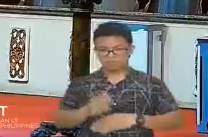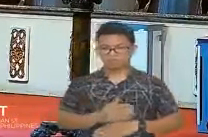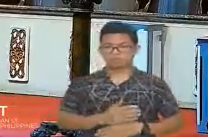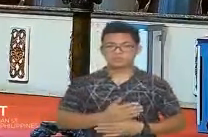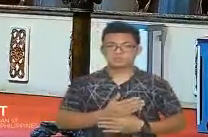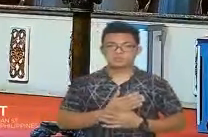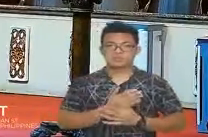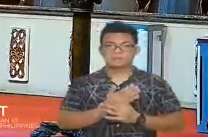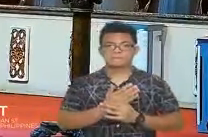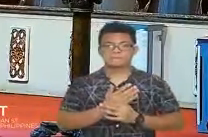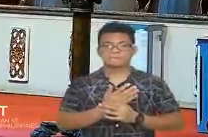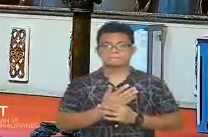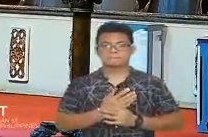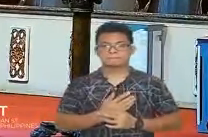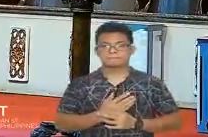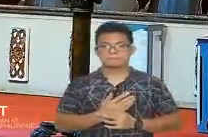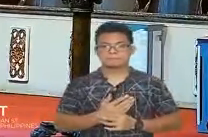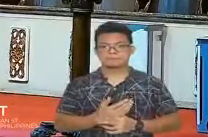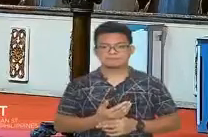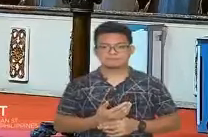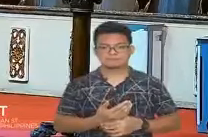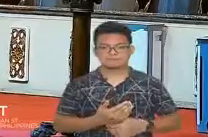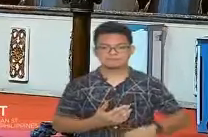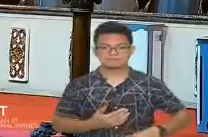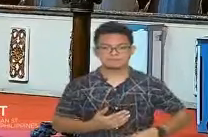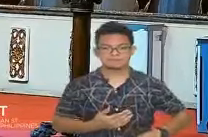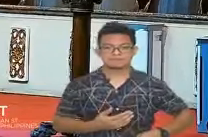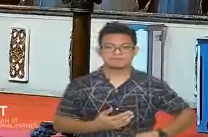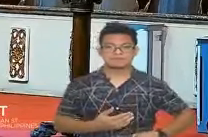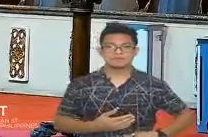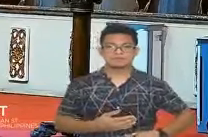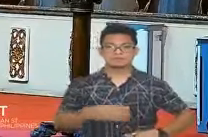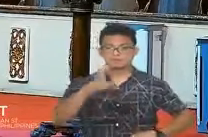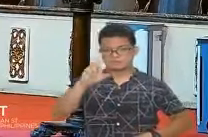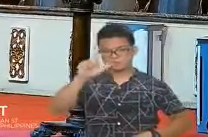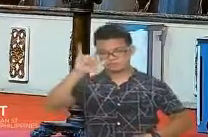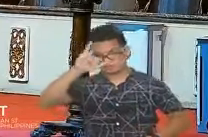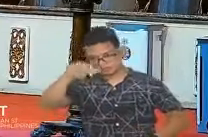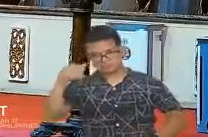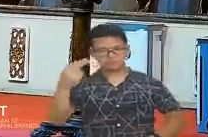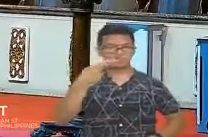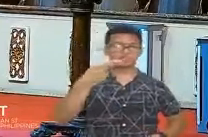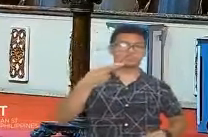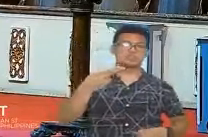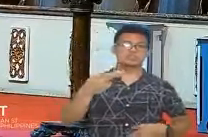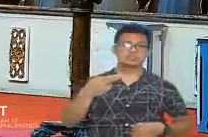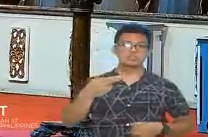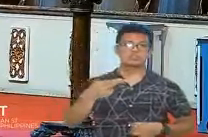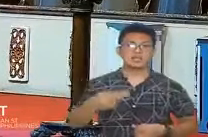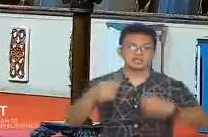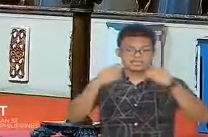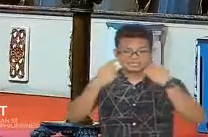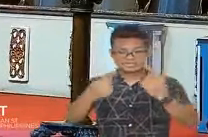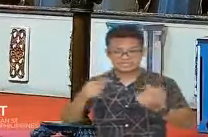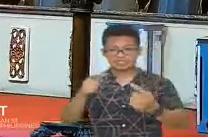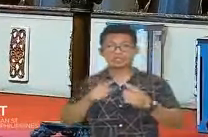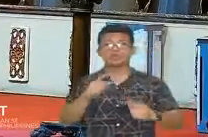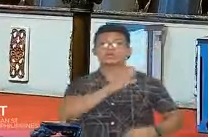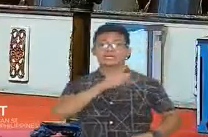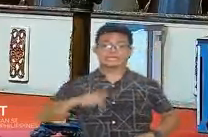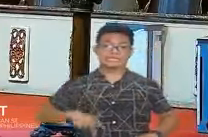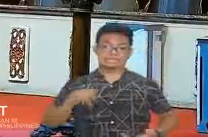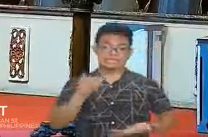and thy fathers, because ye have forsaken the true and the living God, and thou hast followed Baalim. Now therefore,